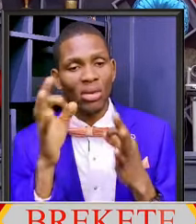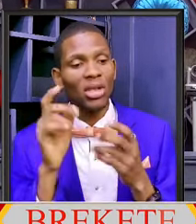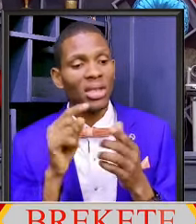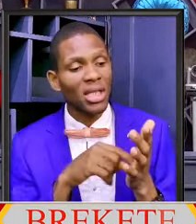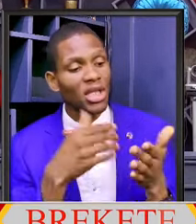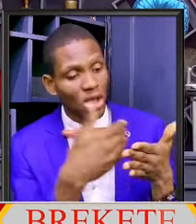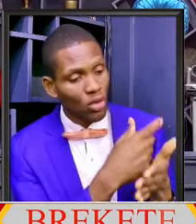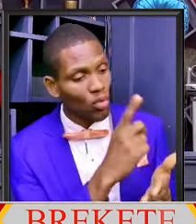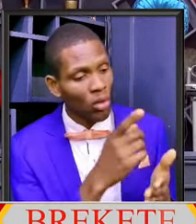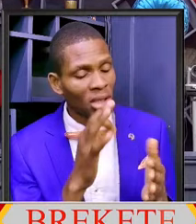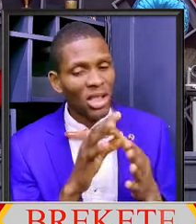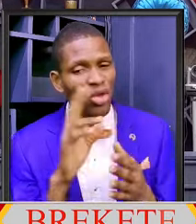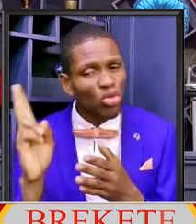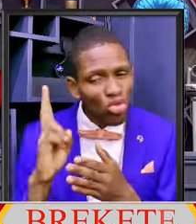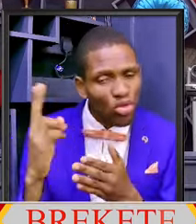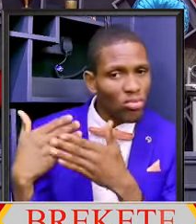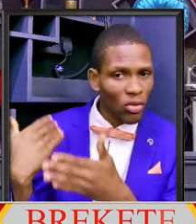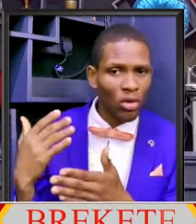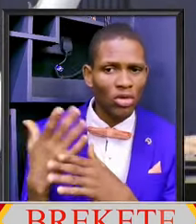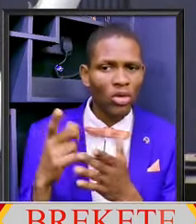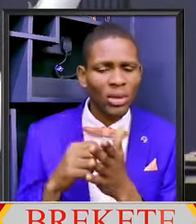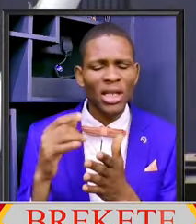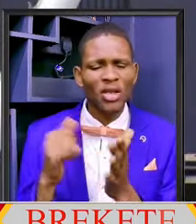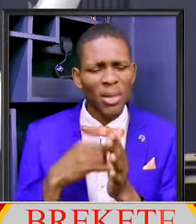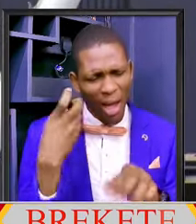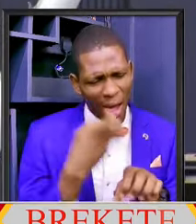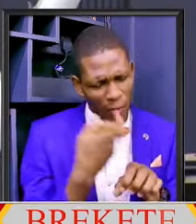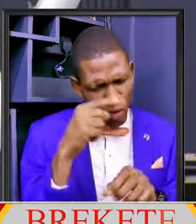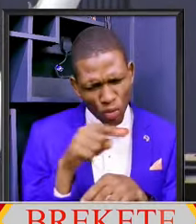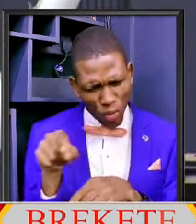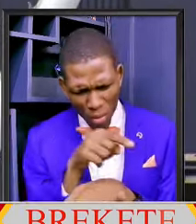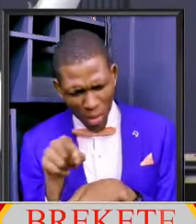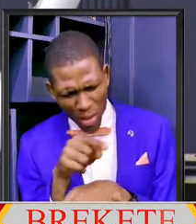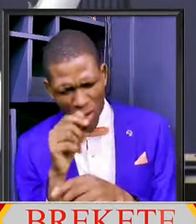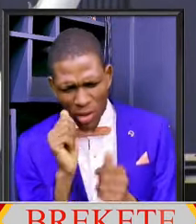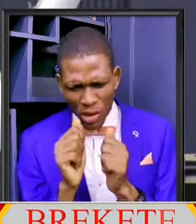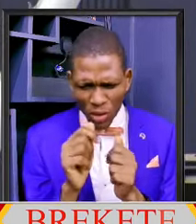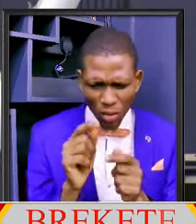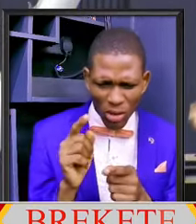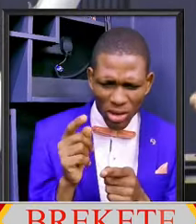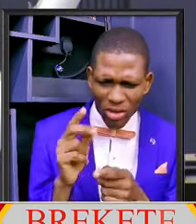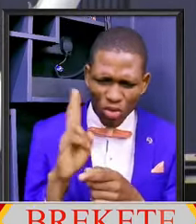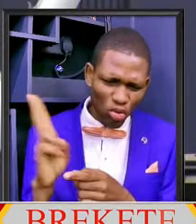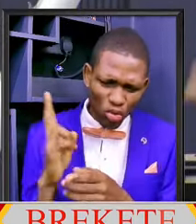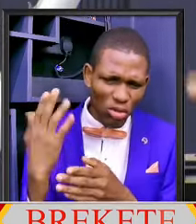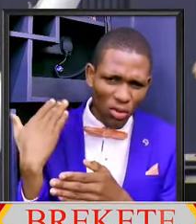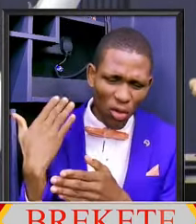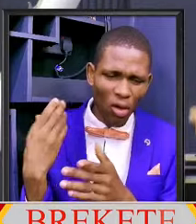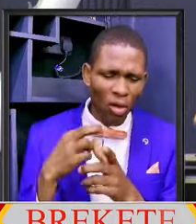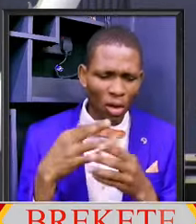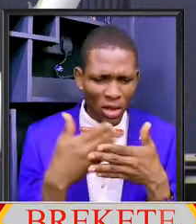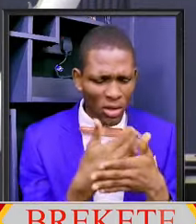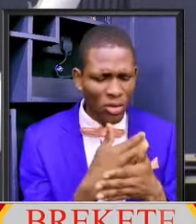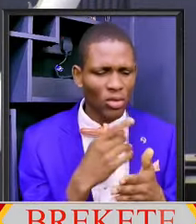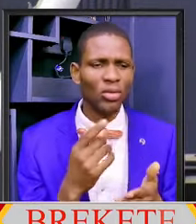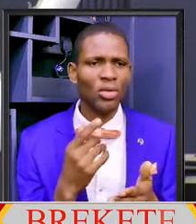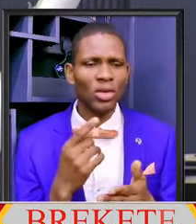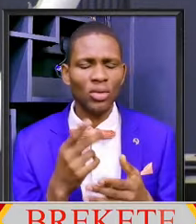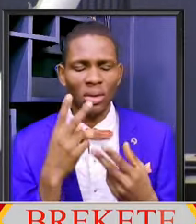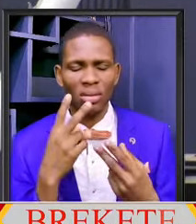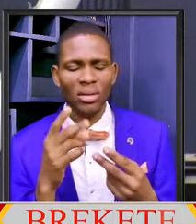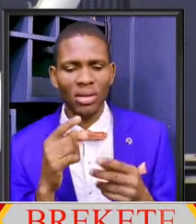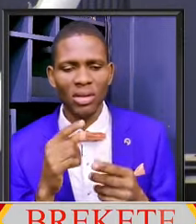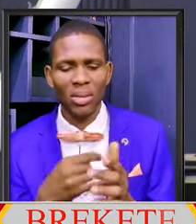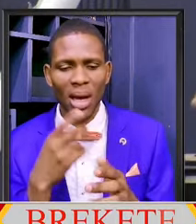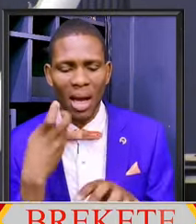used one. Sometimes it go hard for you to differentiate between the fairly used of Madam Happiness and the brand new